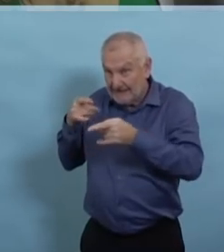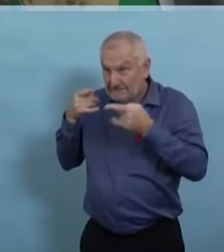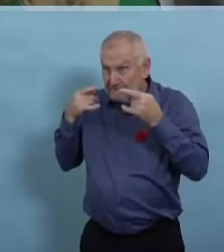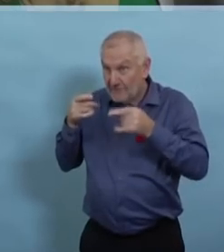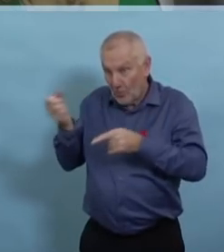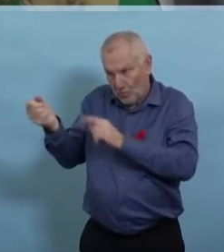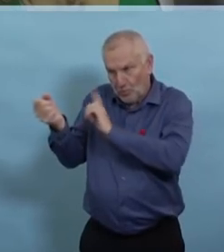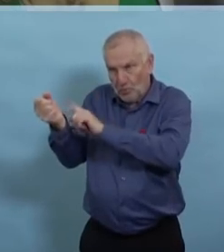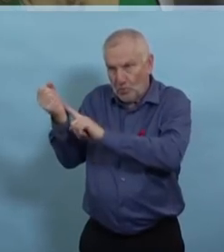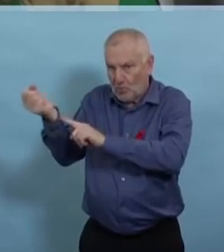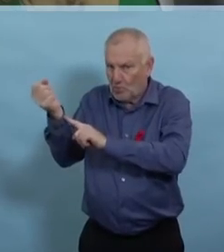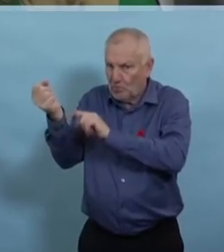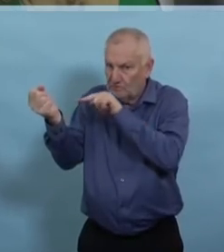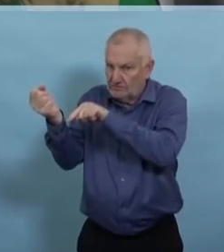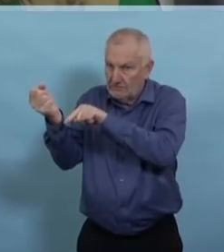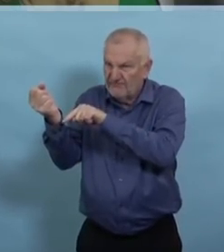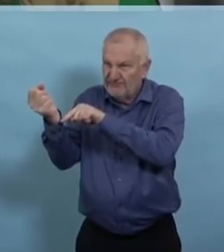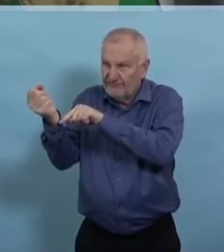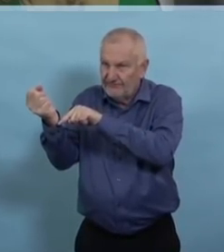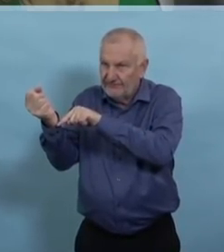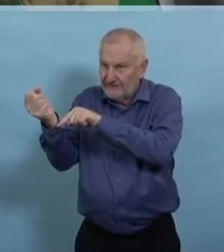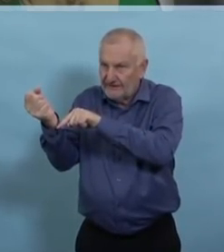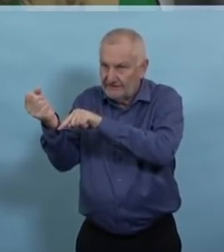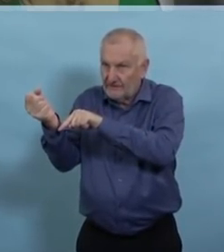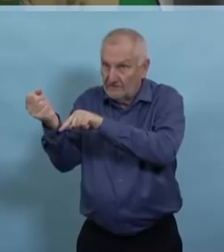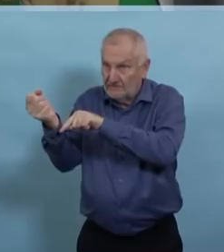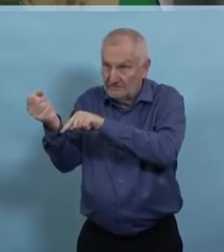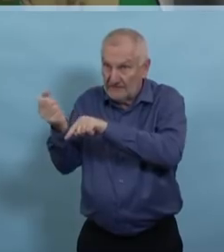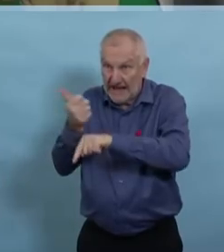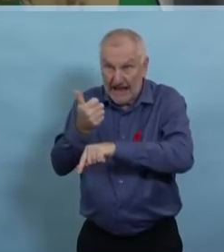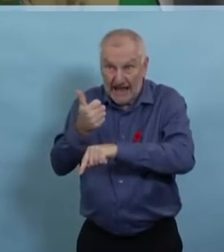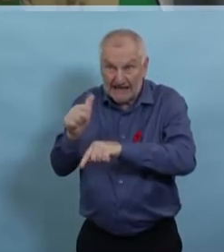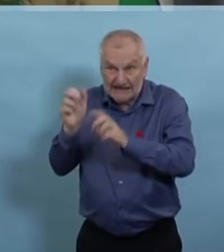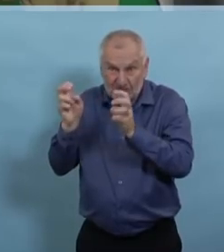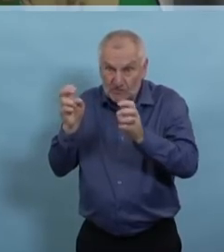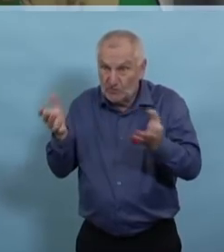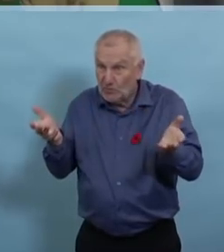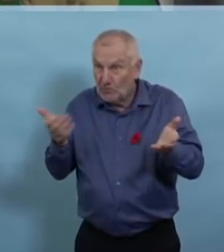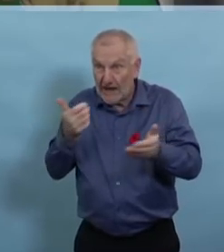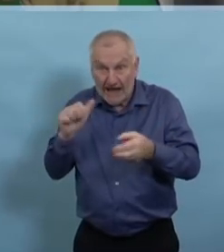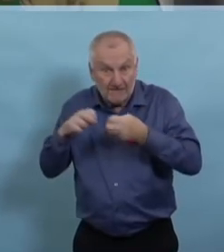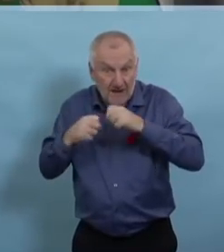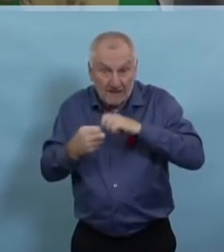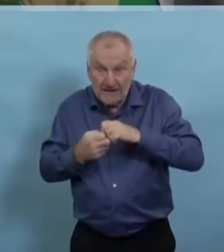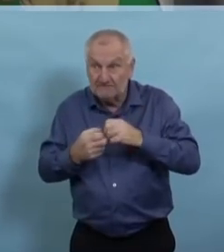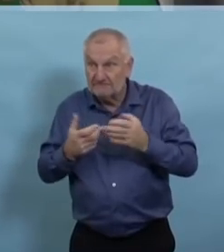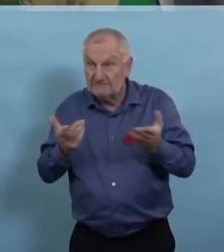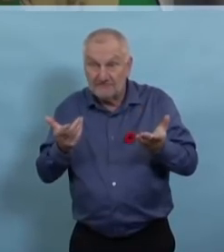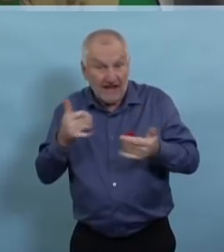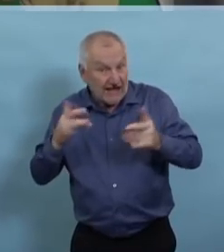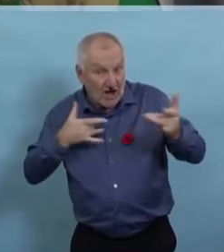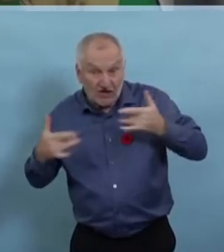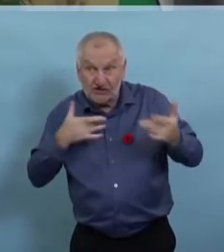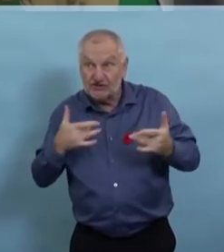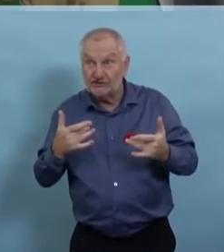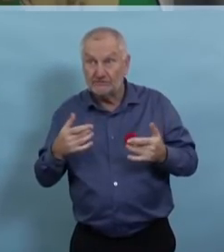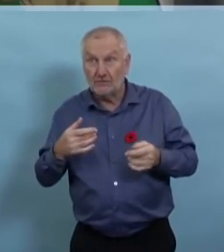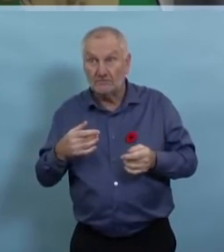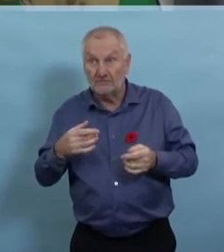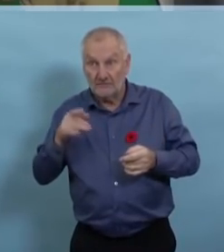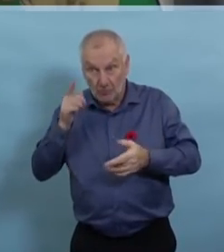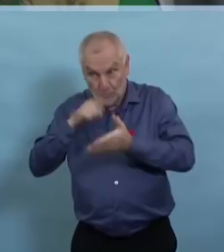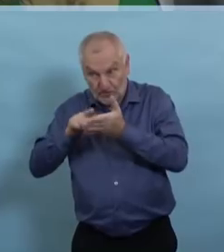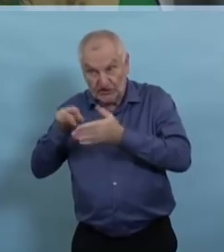what challenges there are with them, if any. So they are going to be reporting back in terms of what they have discovered. But we did